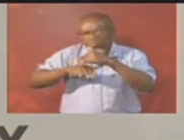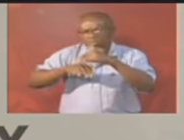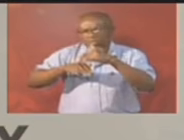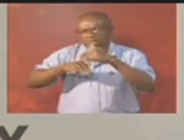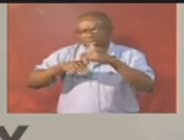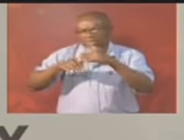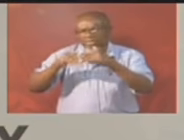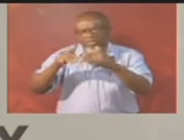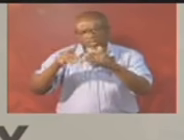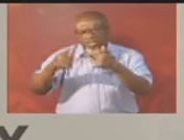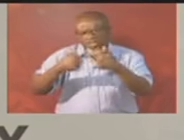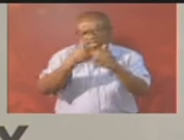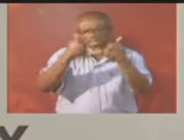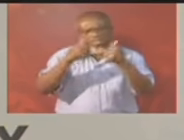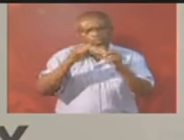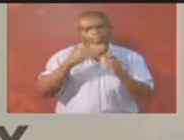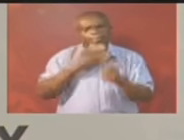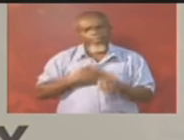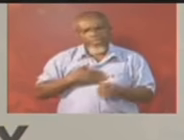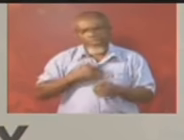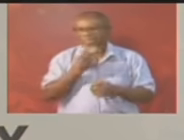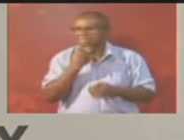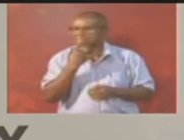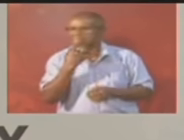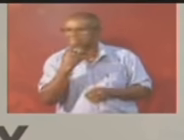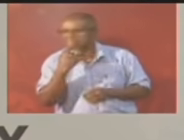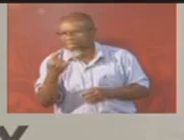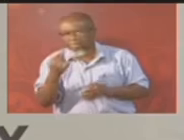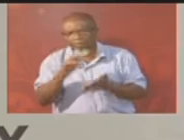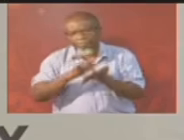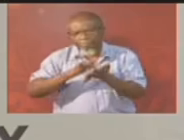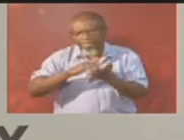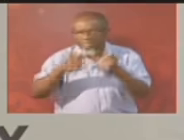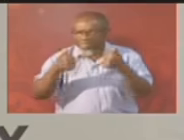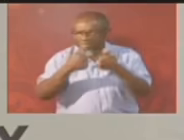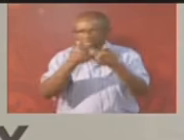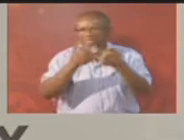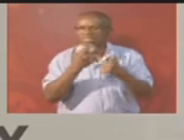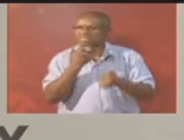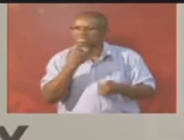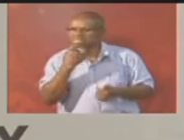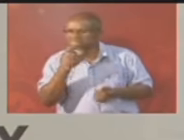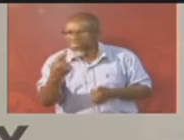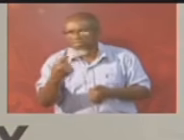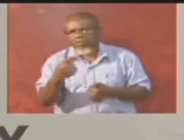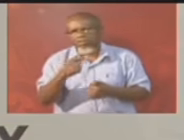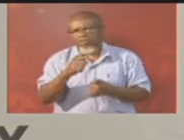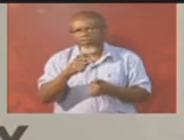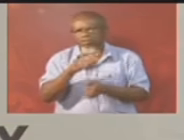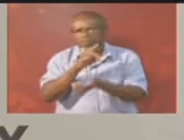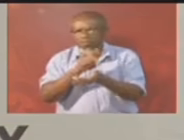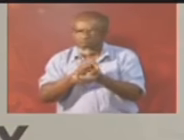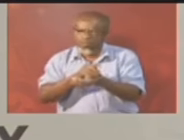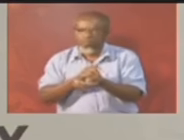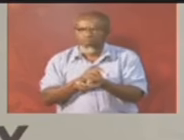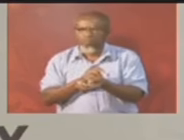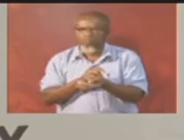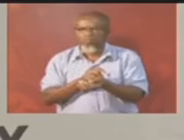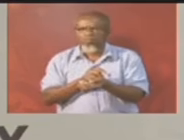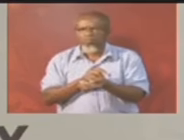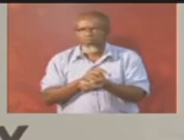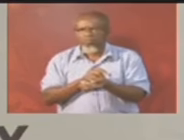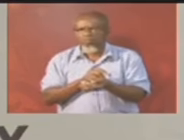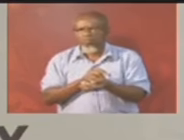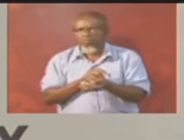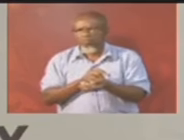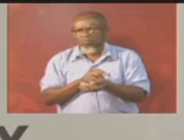to look at the suitability of the vaccine for them on a case-by-case or one-by-one basis. So blanket statements